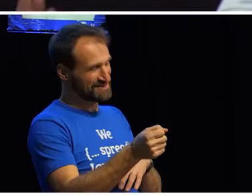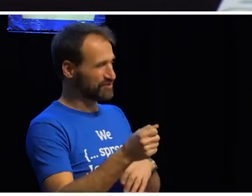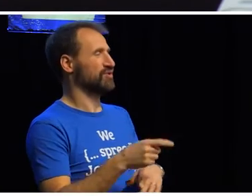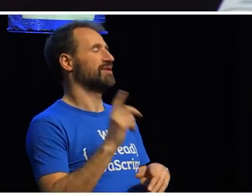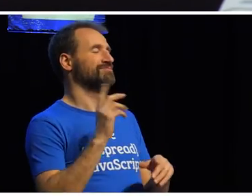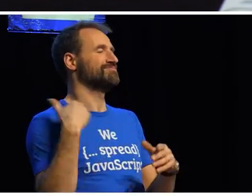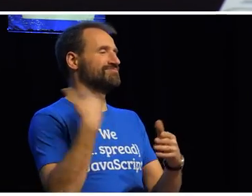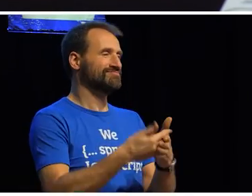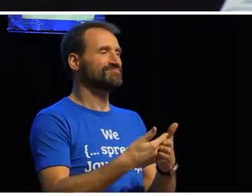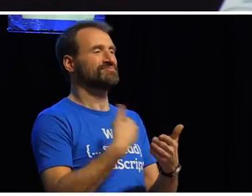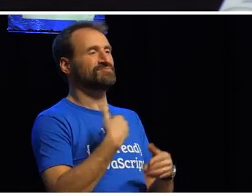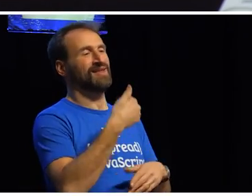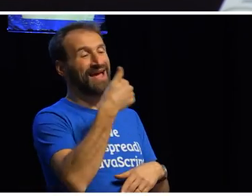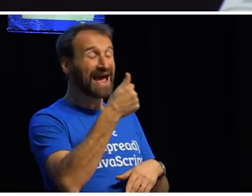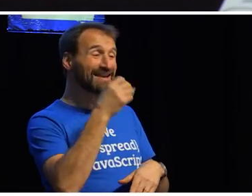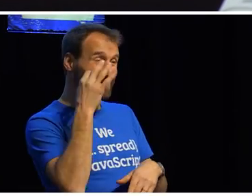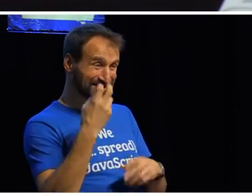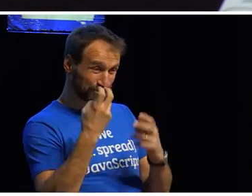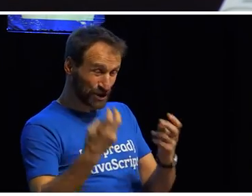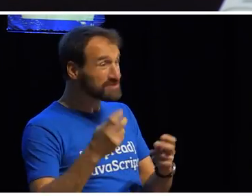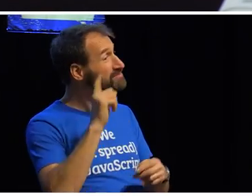want to identify which cat.